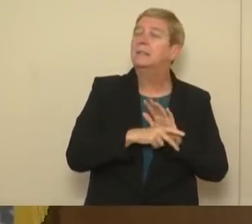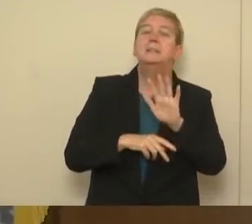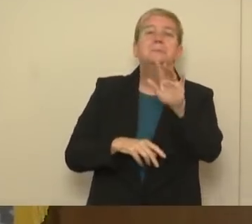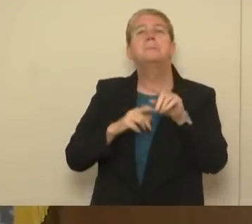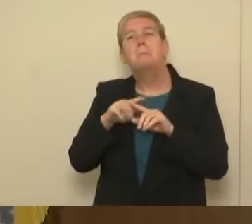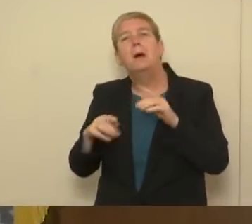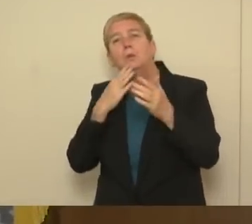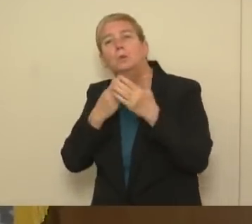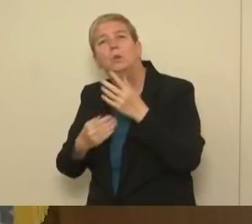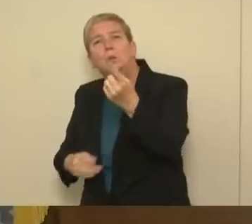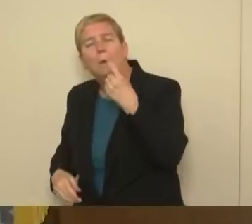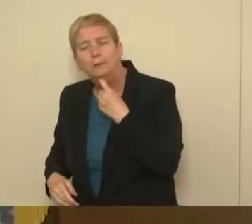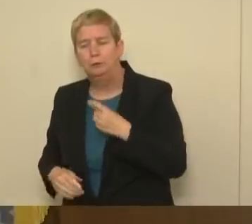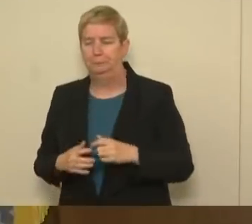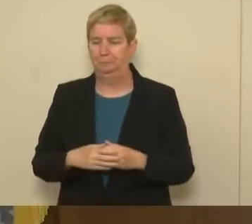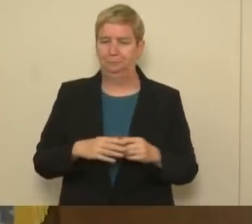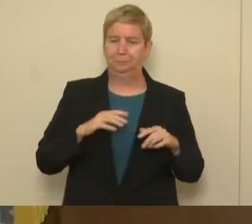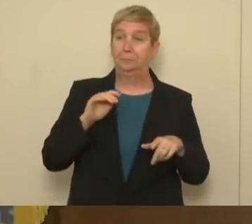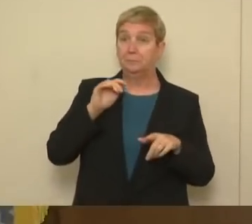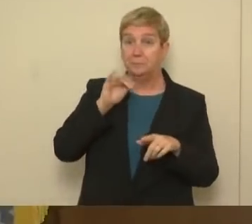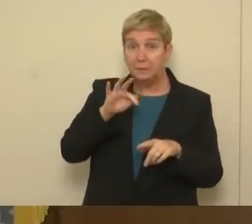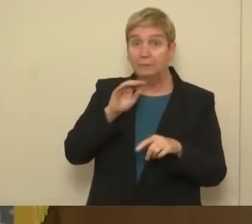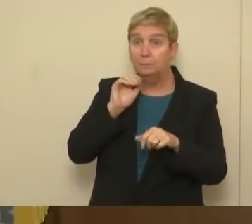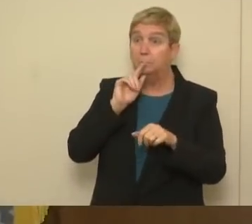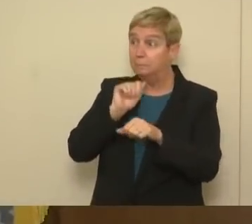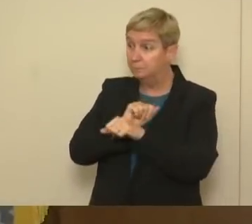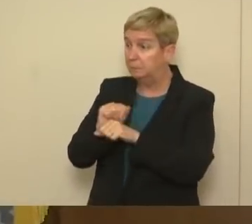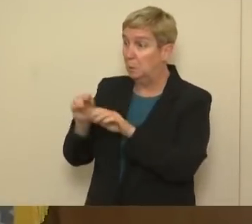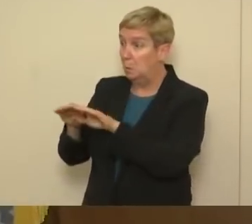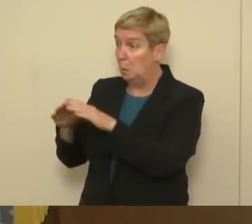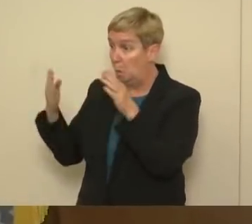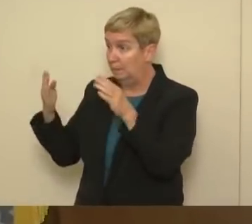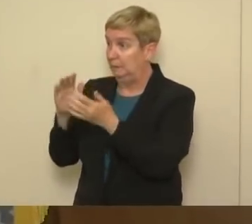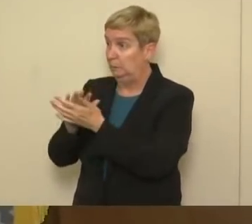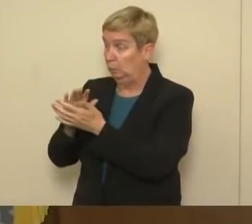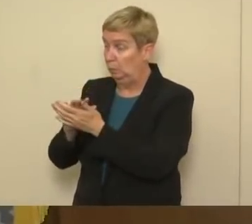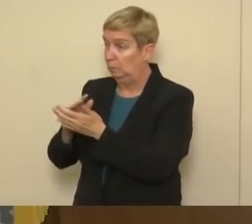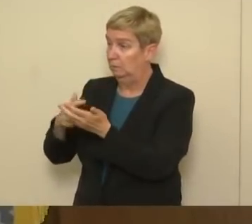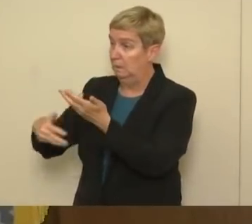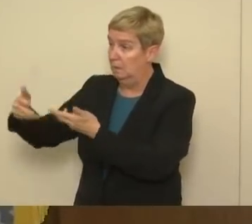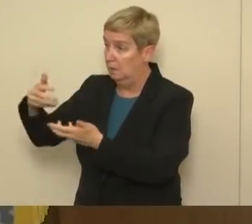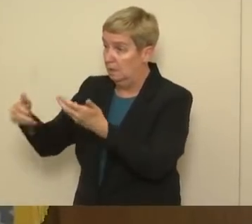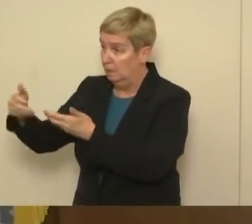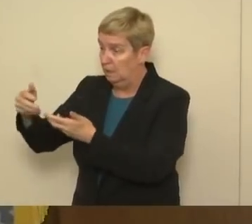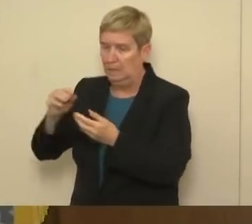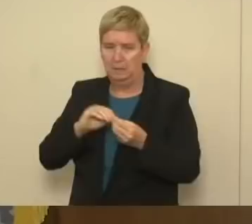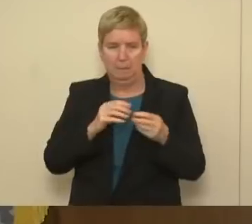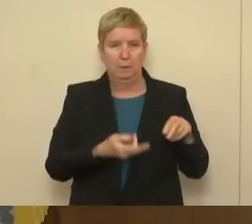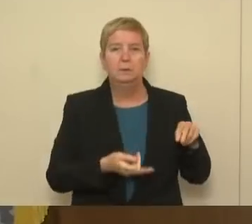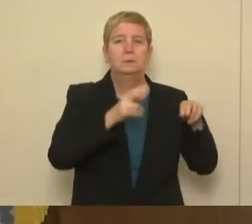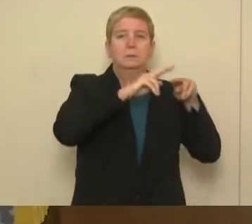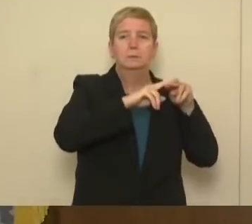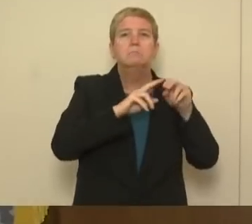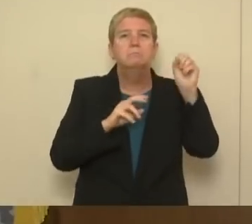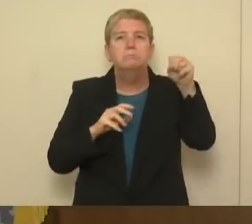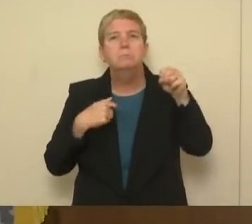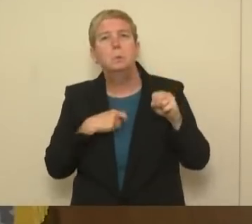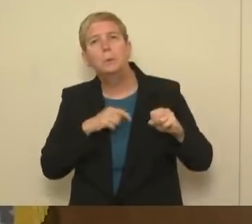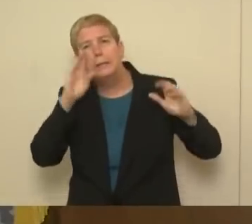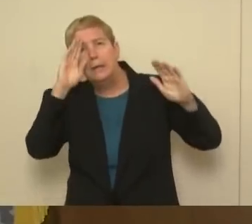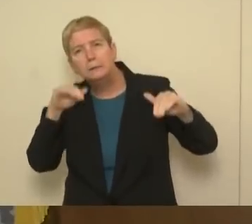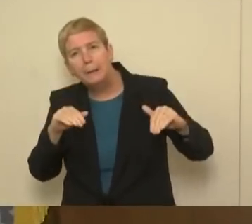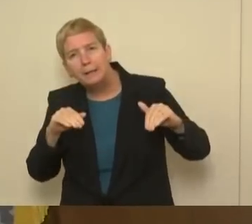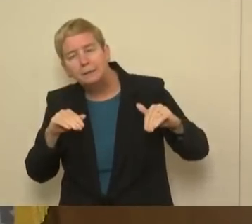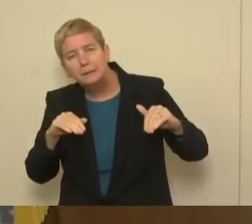do you think it will? It depends. We expect to have an increase in transmission.